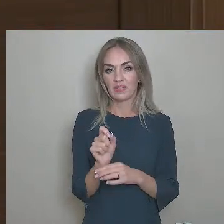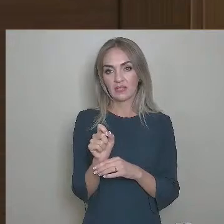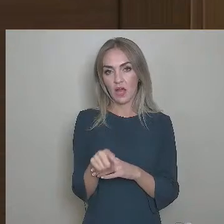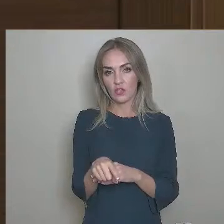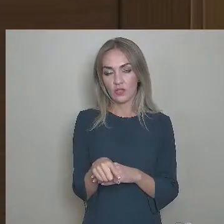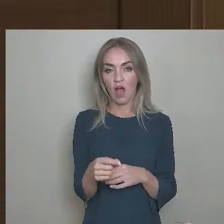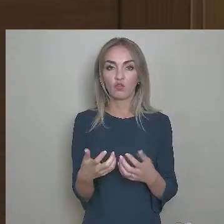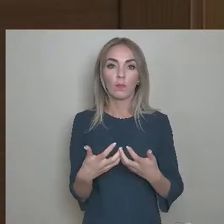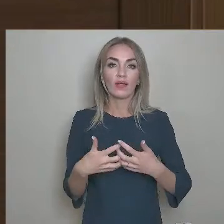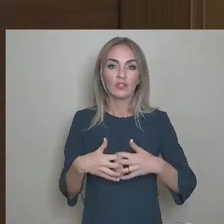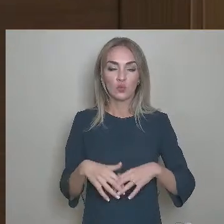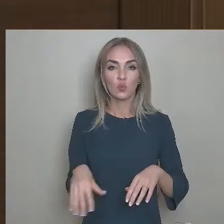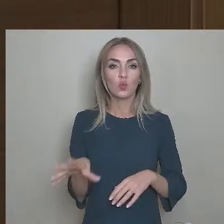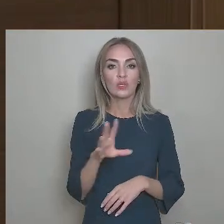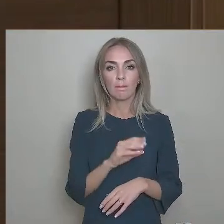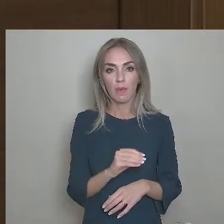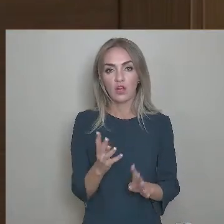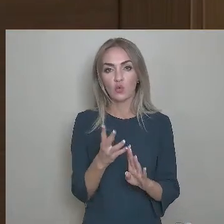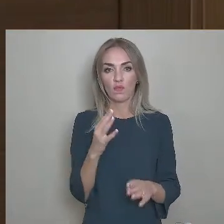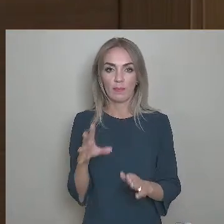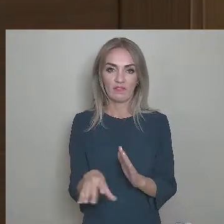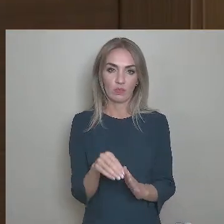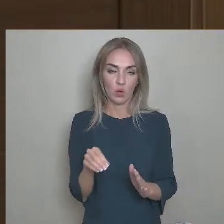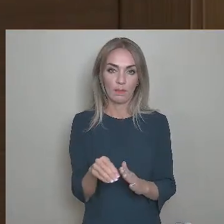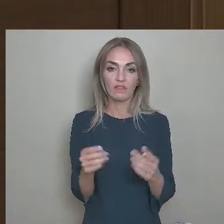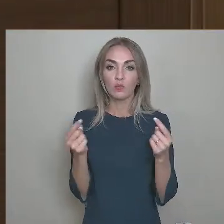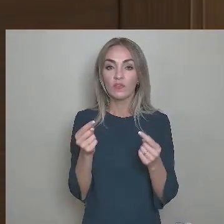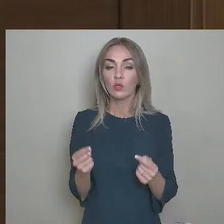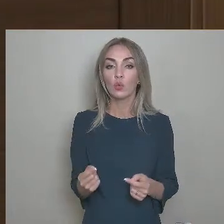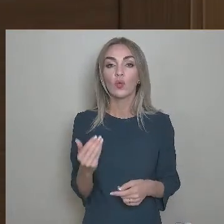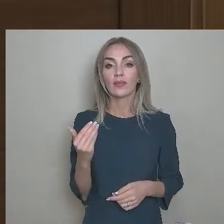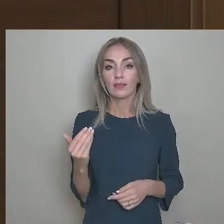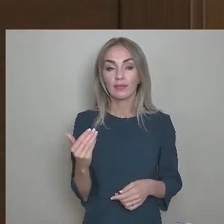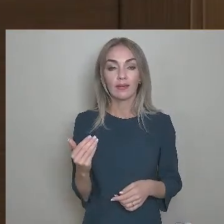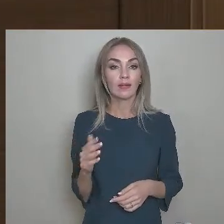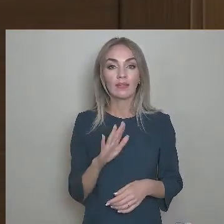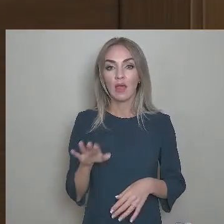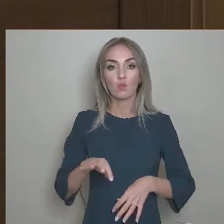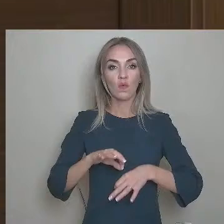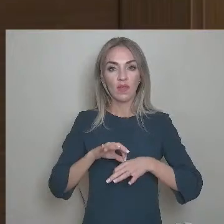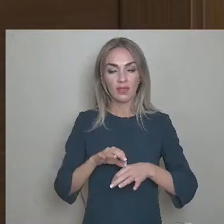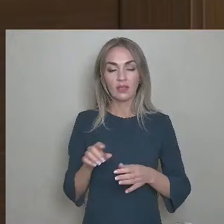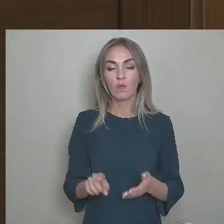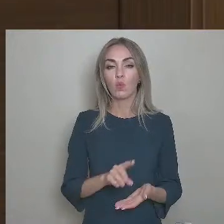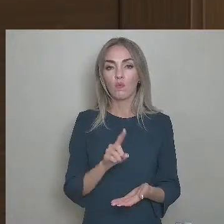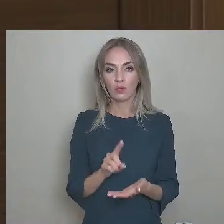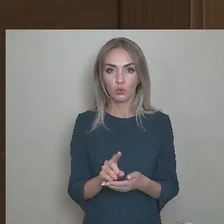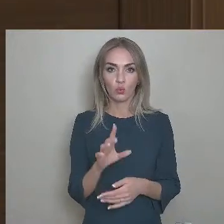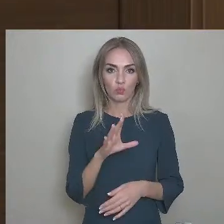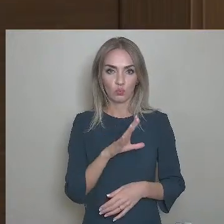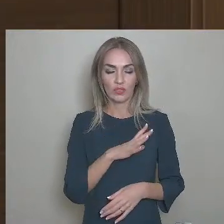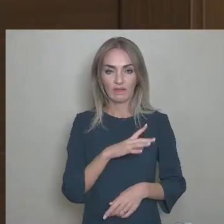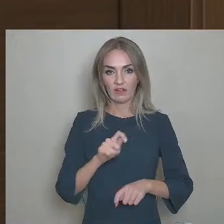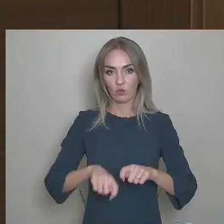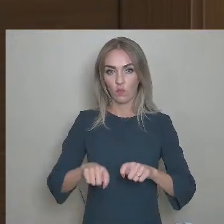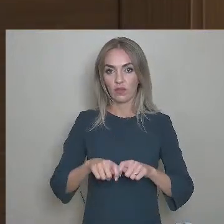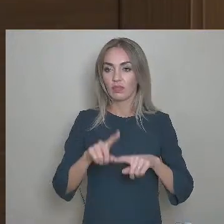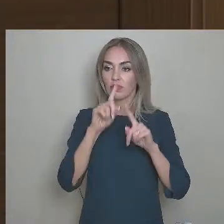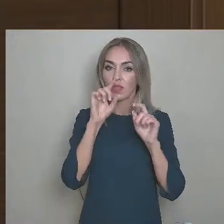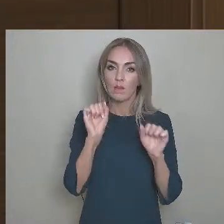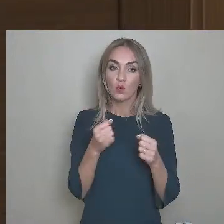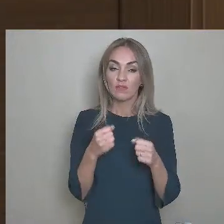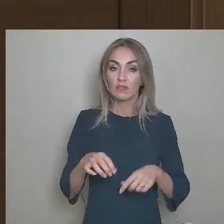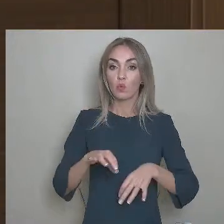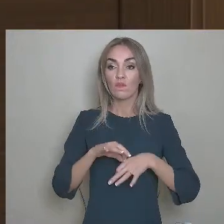Formally, these elections automatically should have been appointed with the other regular elections,